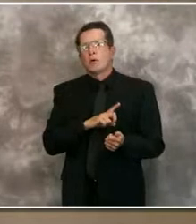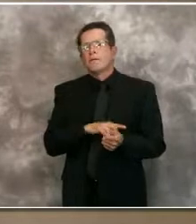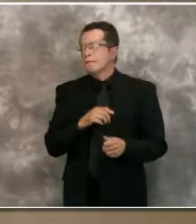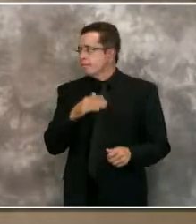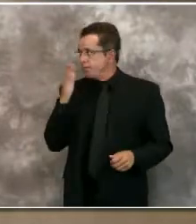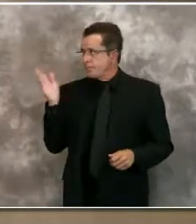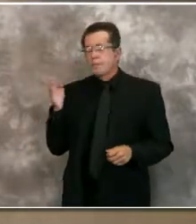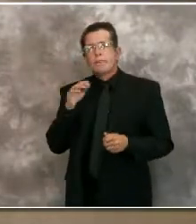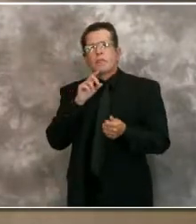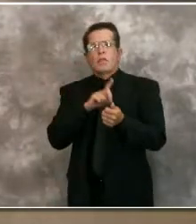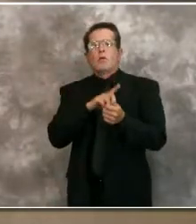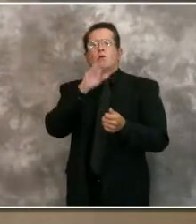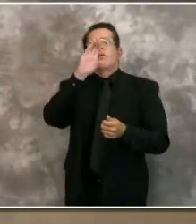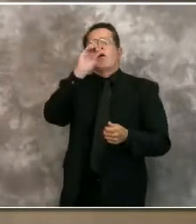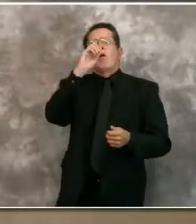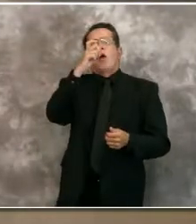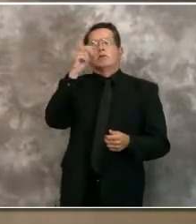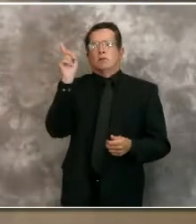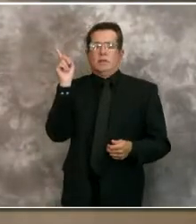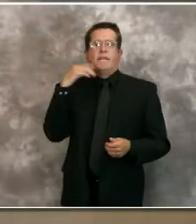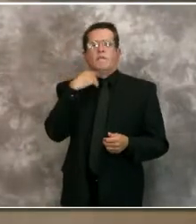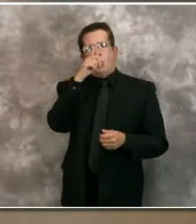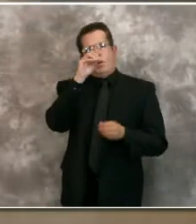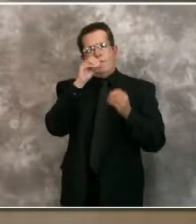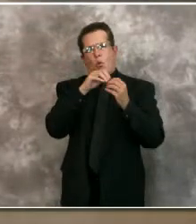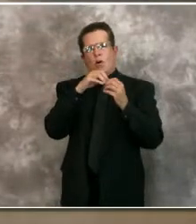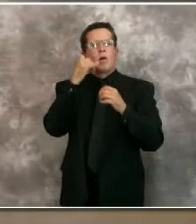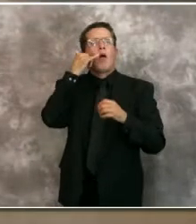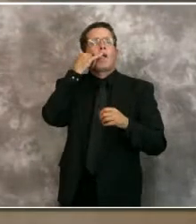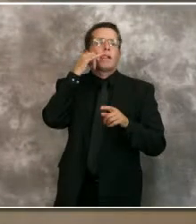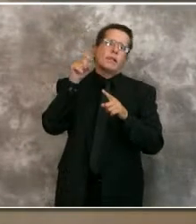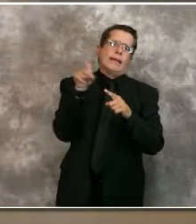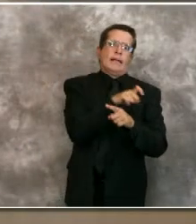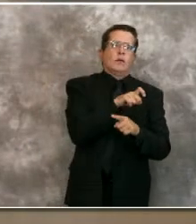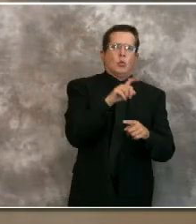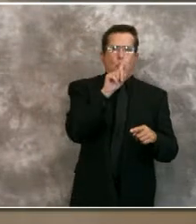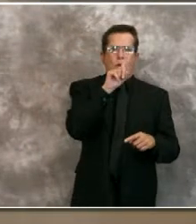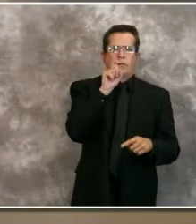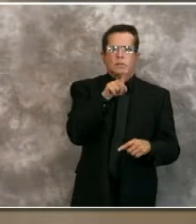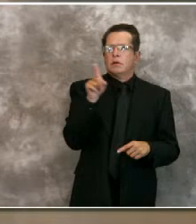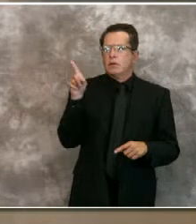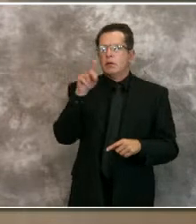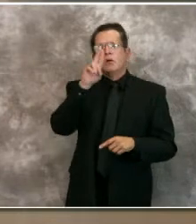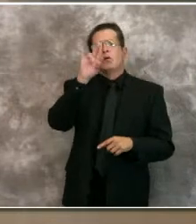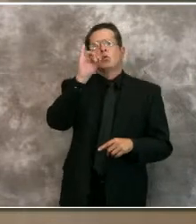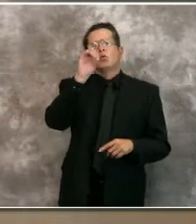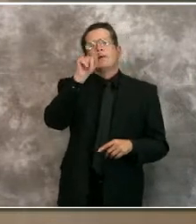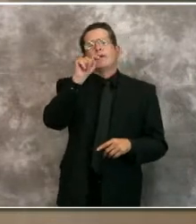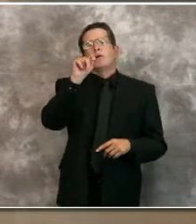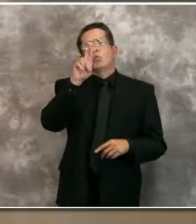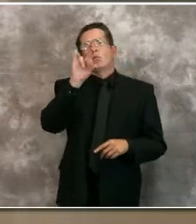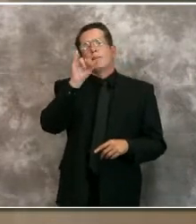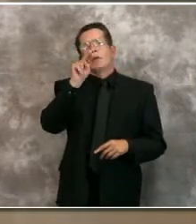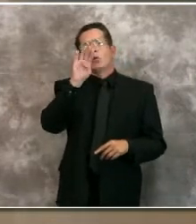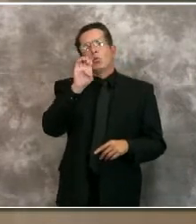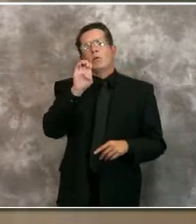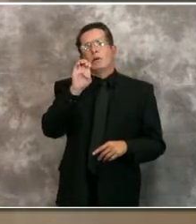Okay, we have one more call-in question. Paul Sisson from the Union Tribune, please state your question.